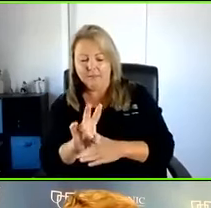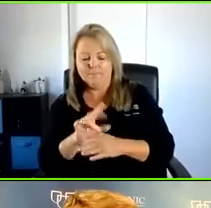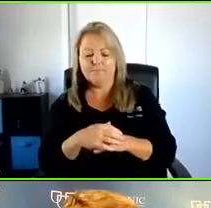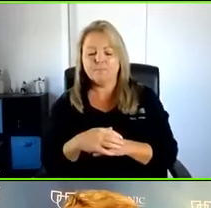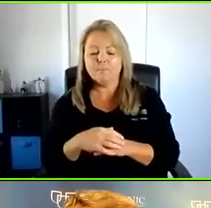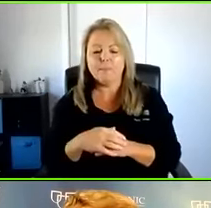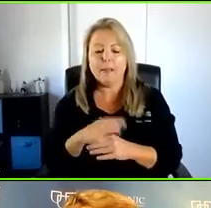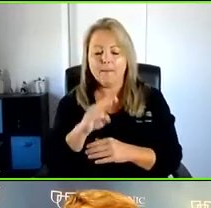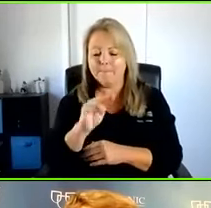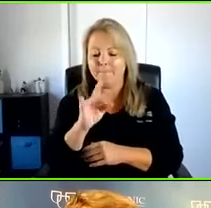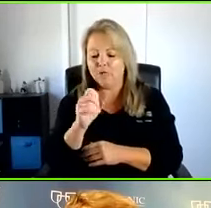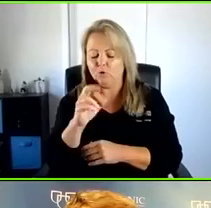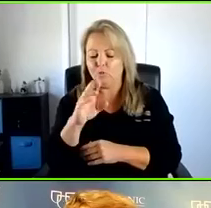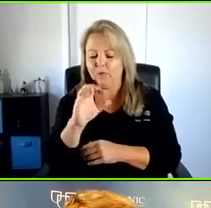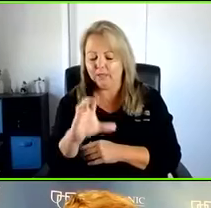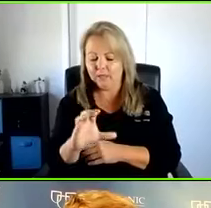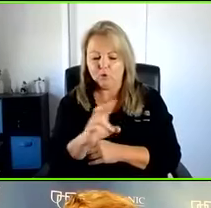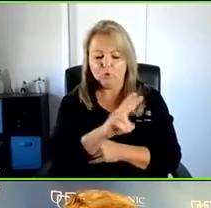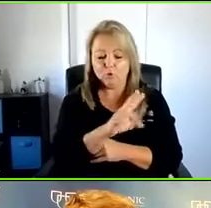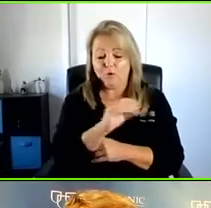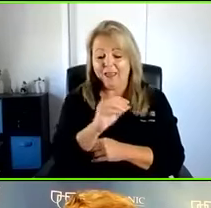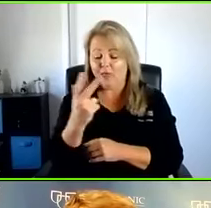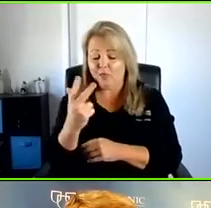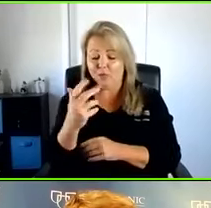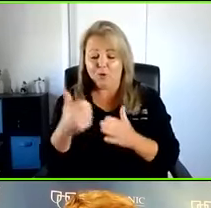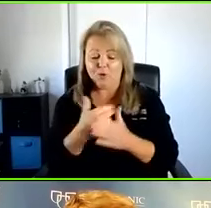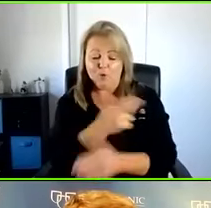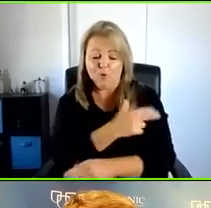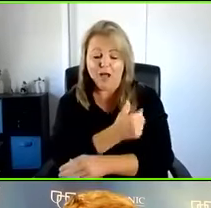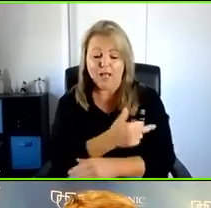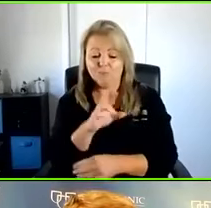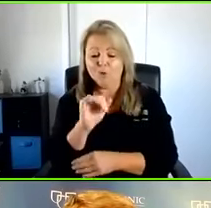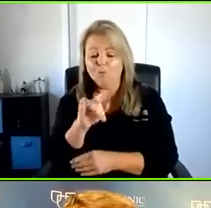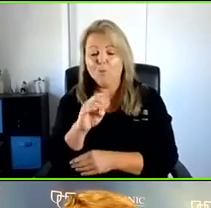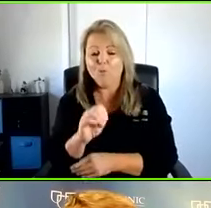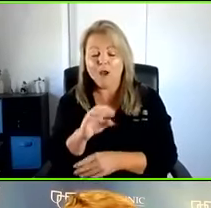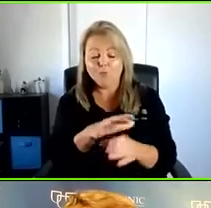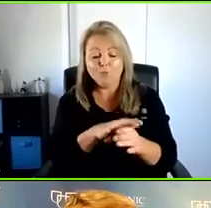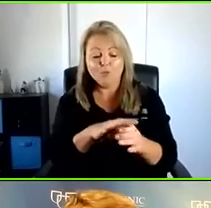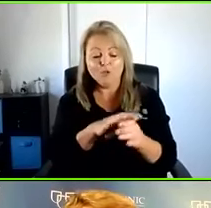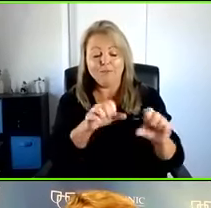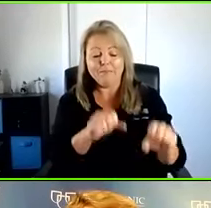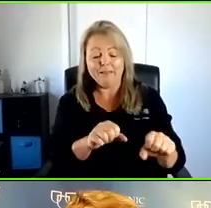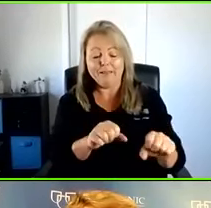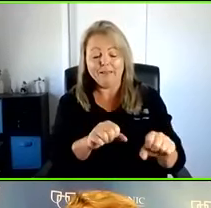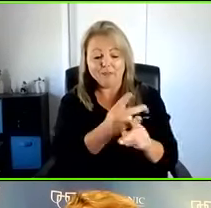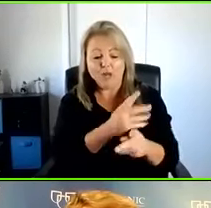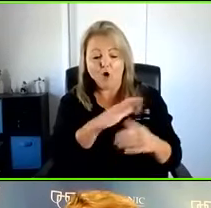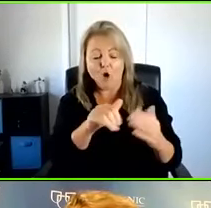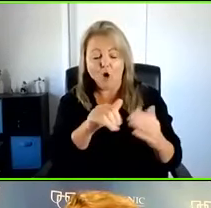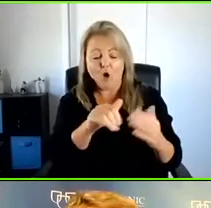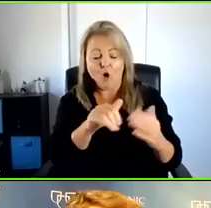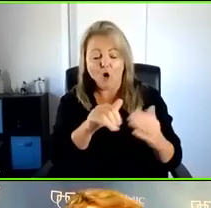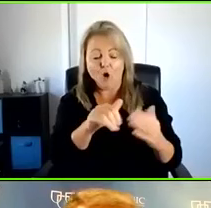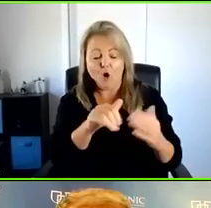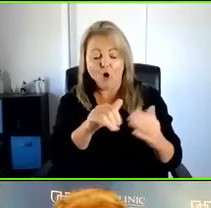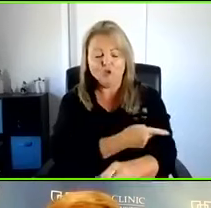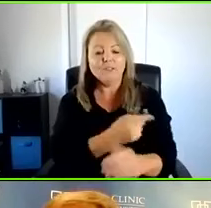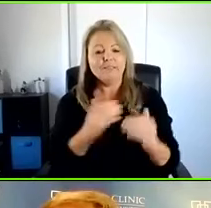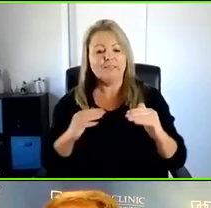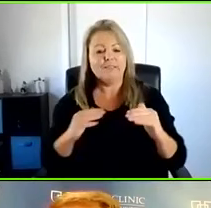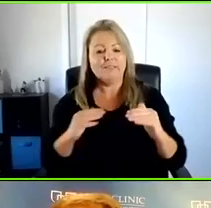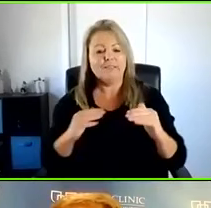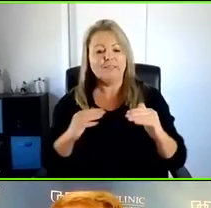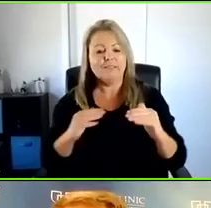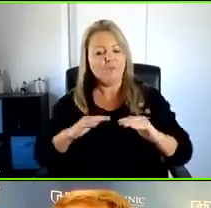Metric 2 and 3, the new hospitalization rate, regional, and the ability to care for all patients are both in the satisfactory levels.